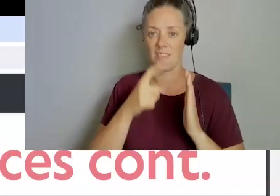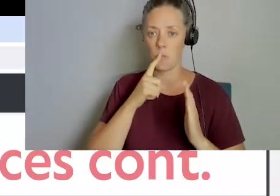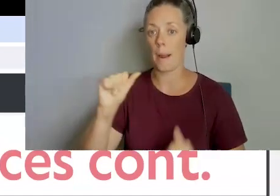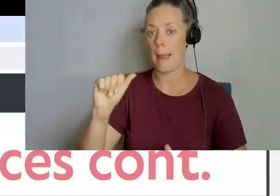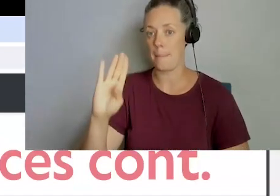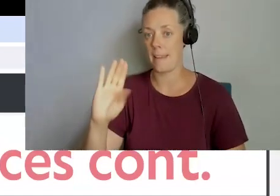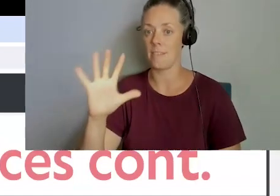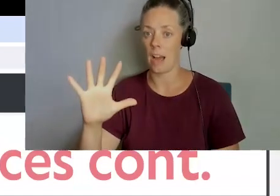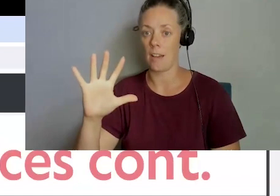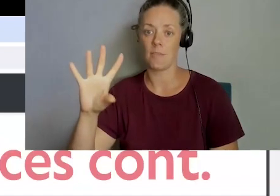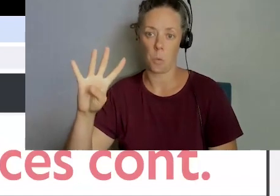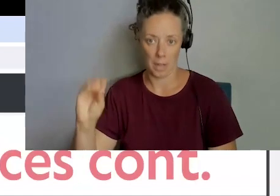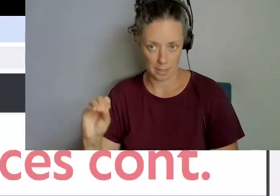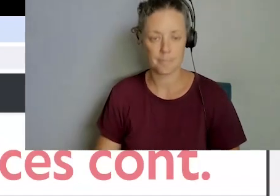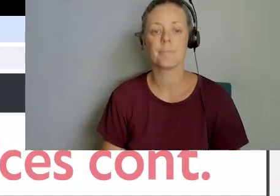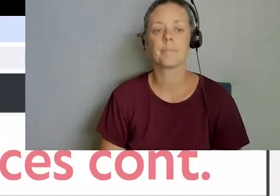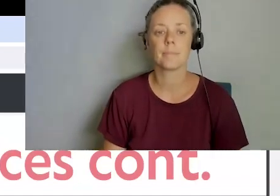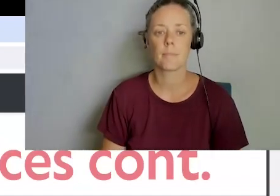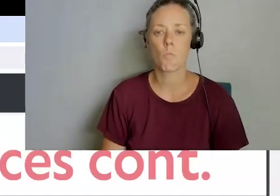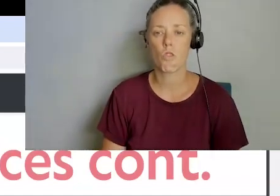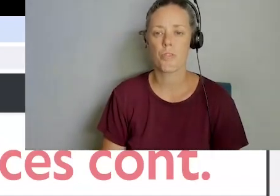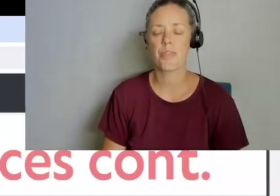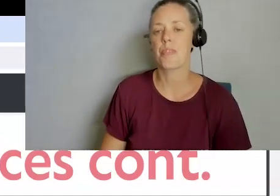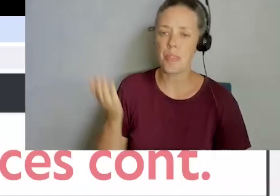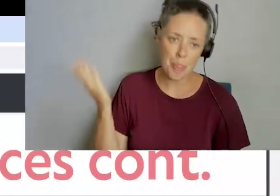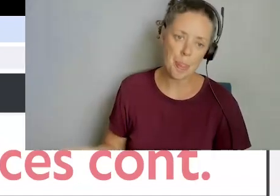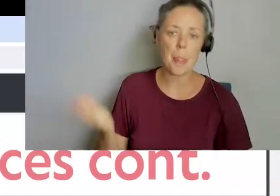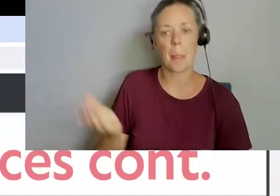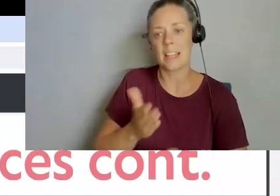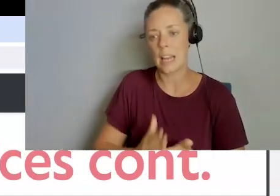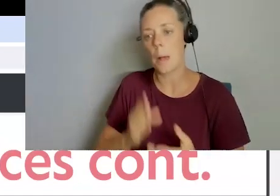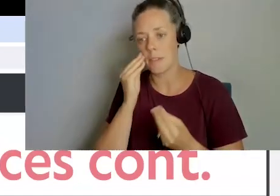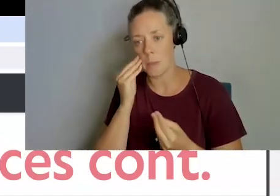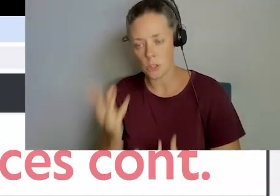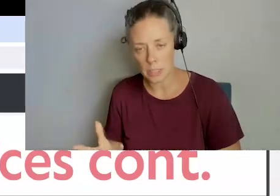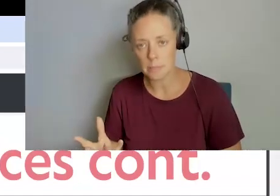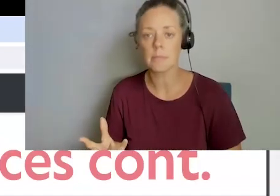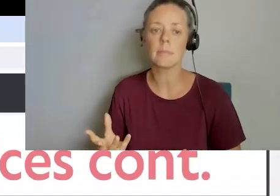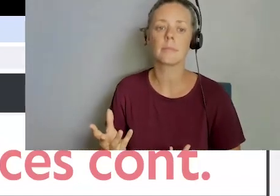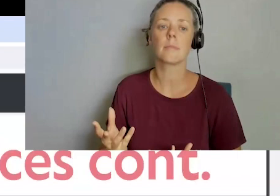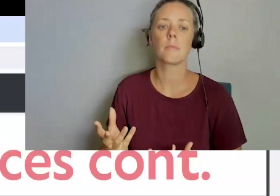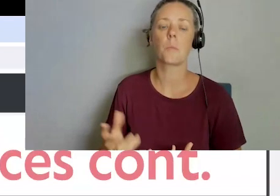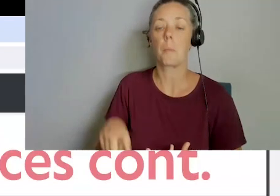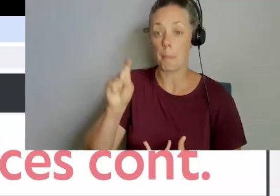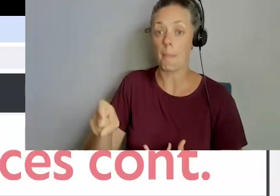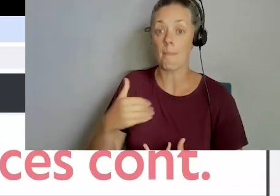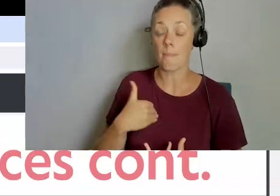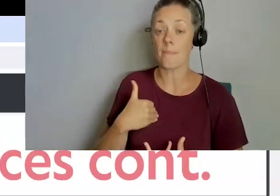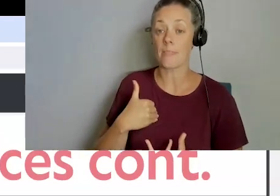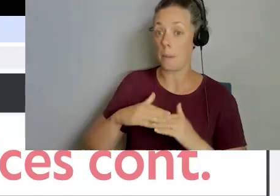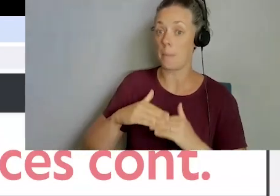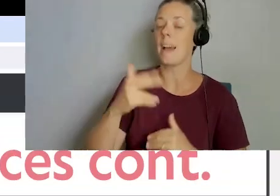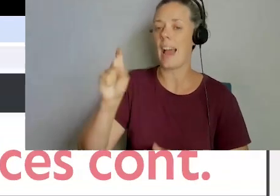This one, I'm missing some information. However, the most important thing is that they have to have 3 years of education